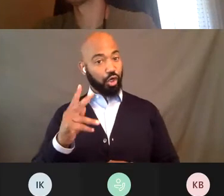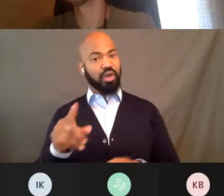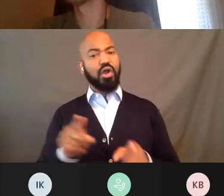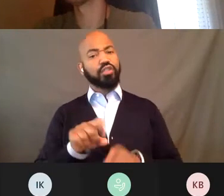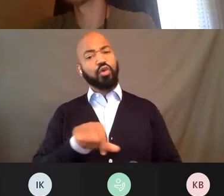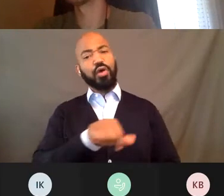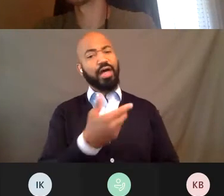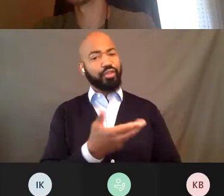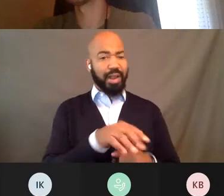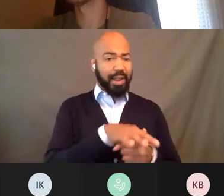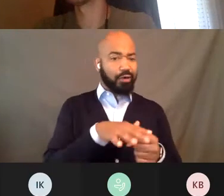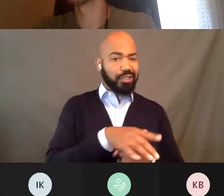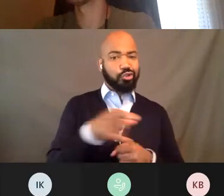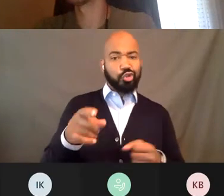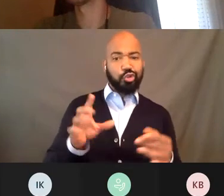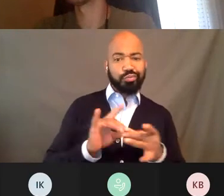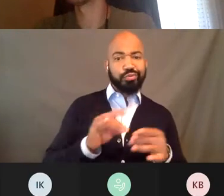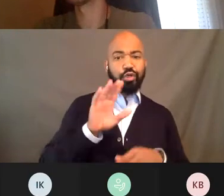was wondering how that would relate.